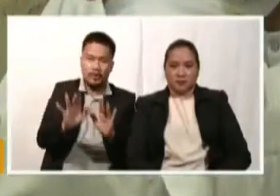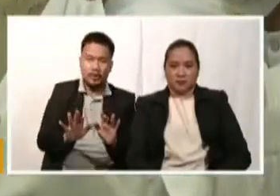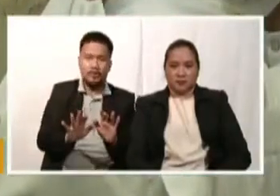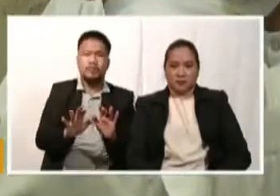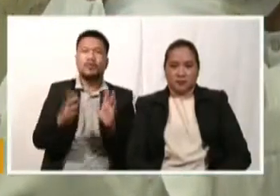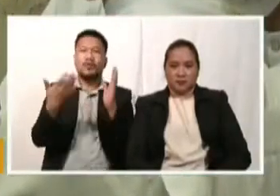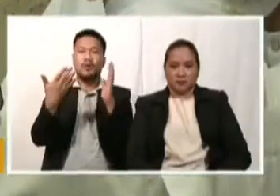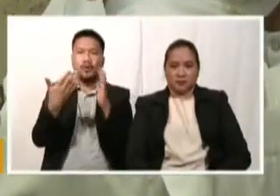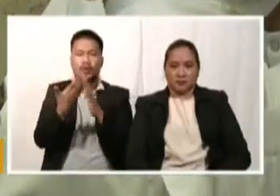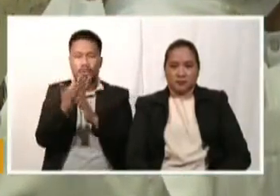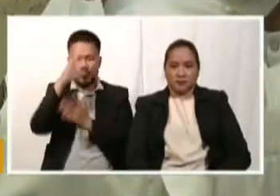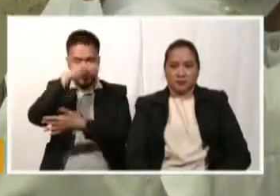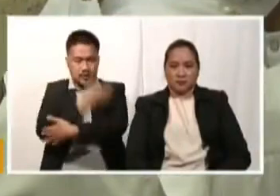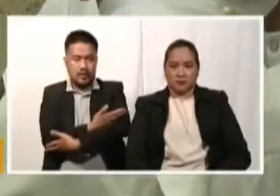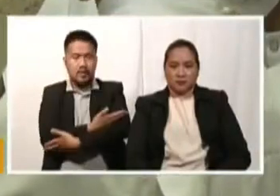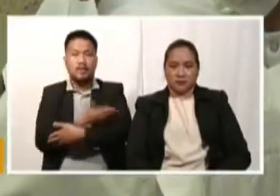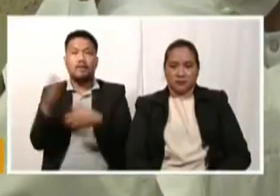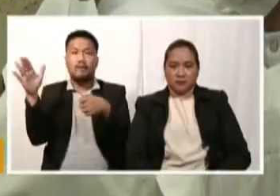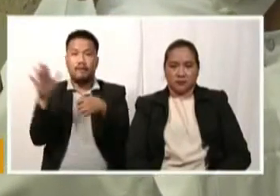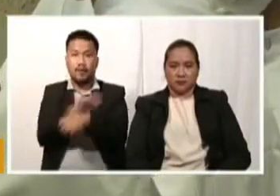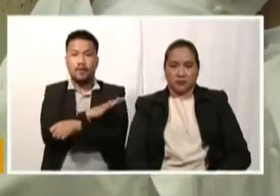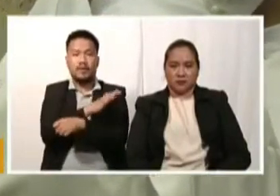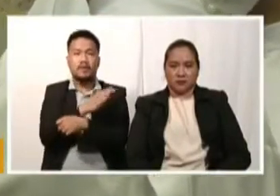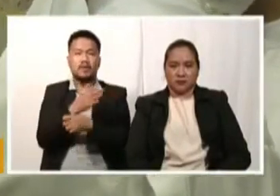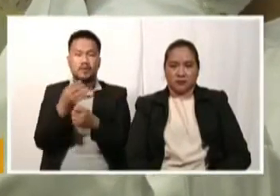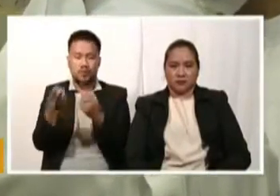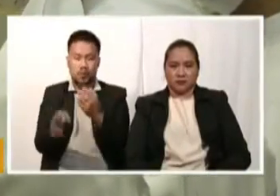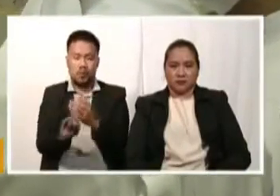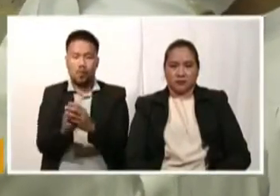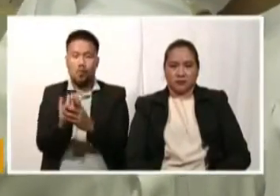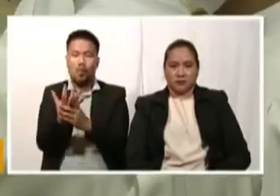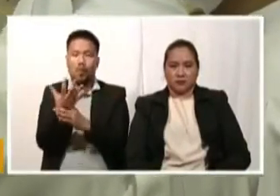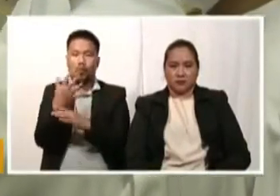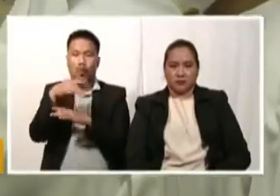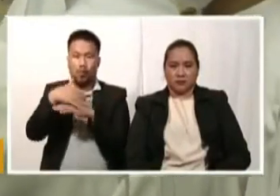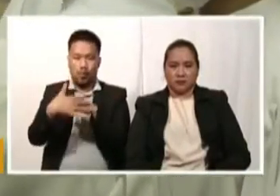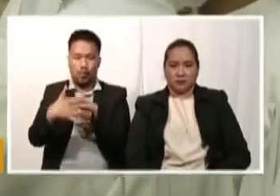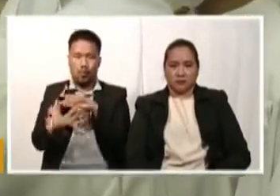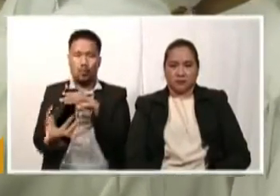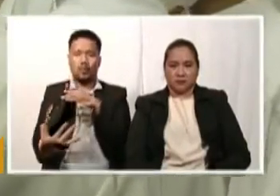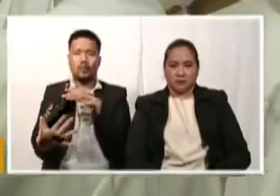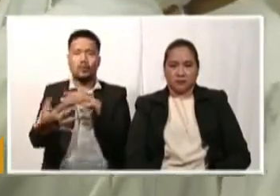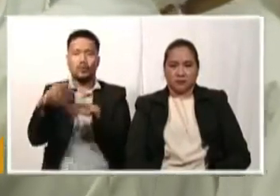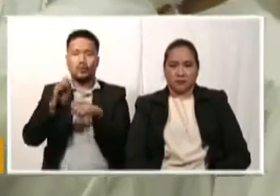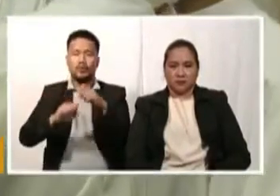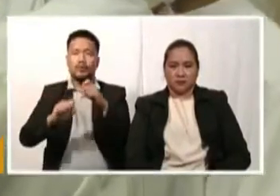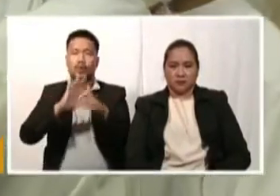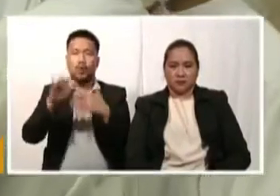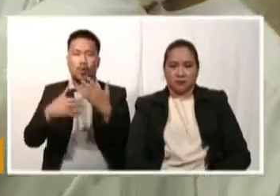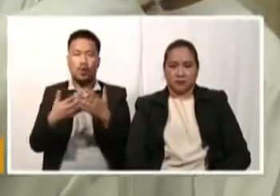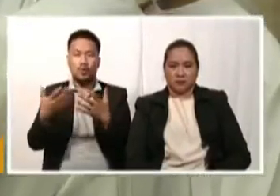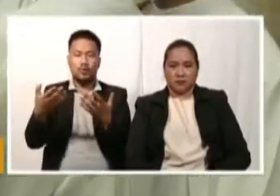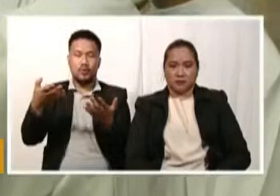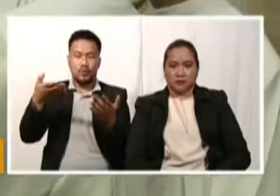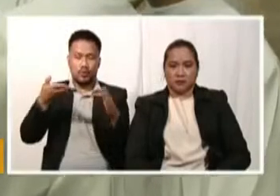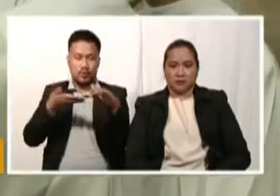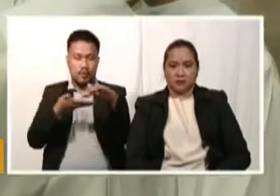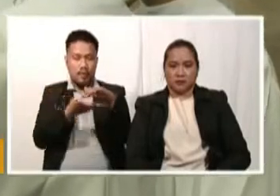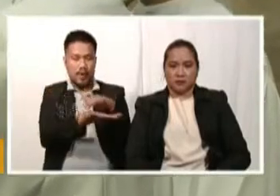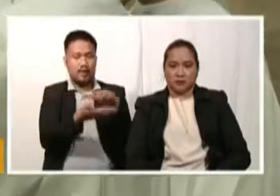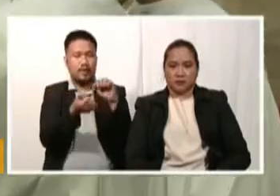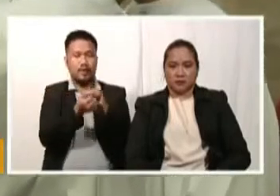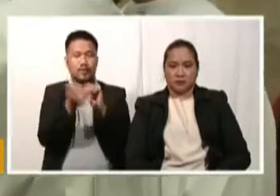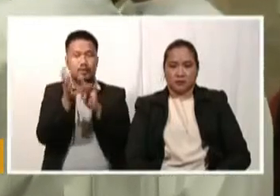Son into the fullness of this font, so that all who have been buried with Christ